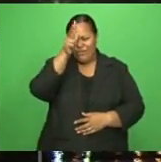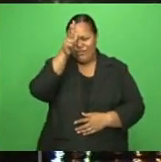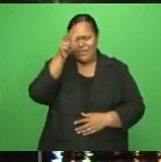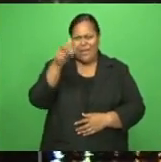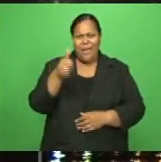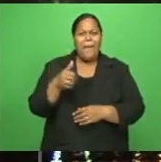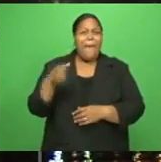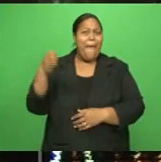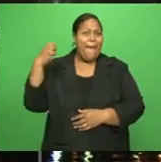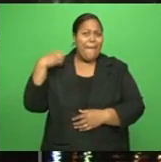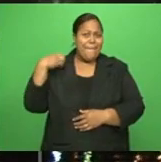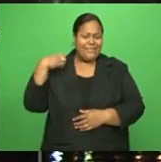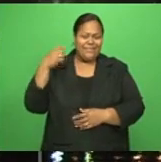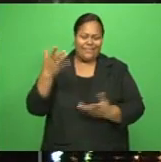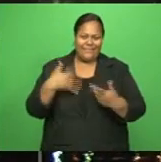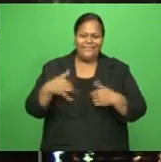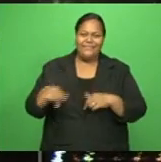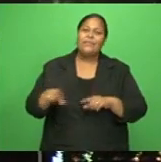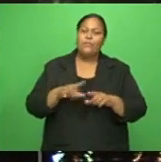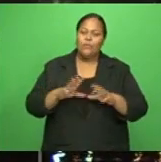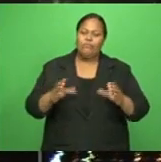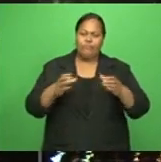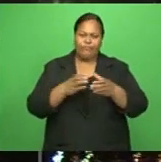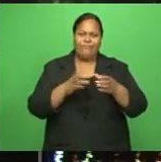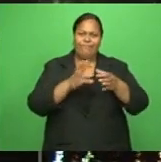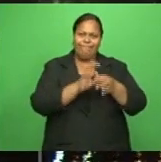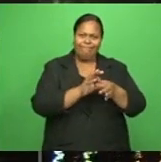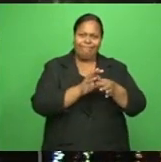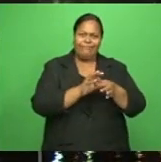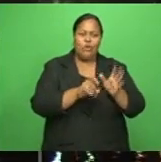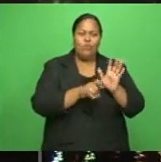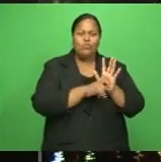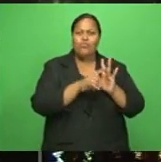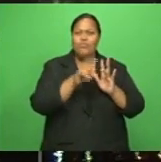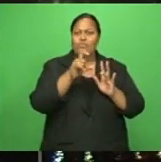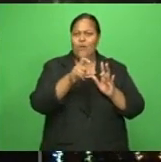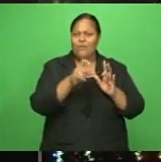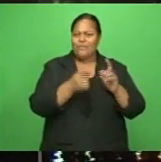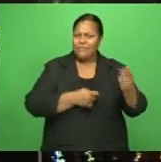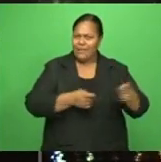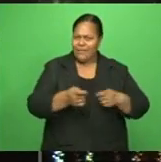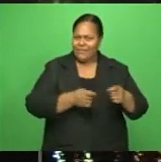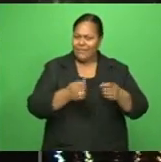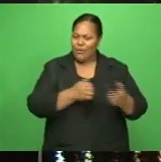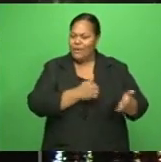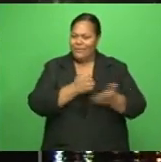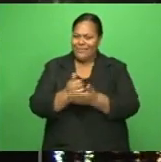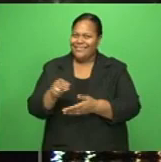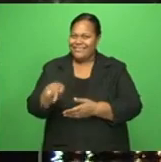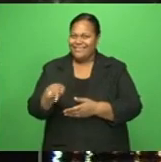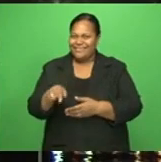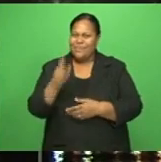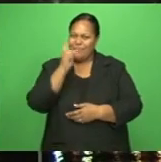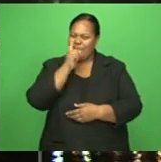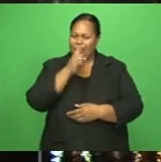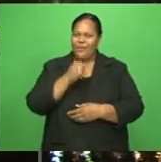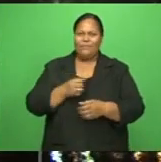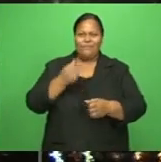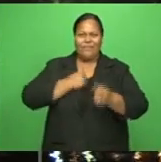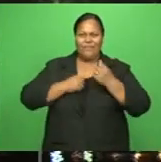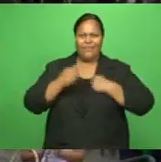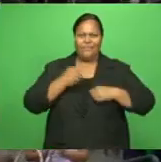Gold FM Rock Market and Thurston Garden to assist vendors who are facing difficulties due to the impact of